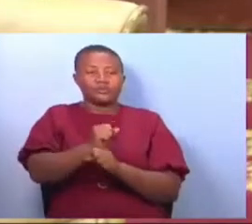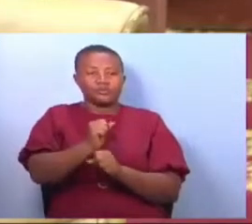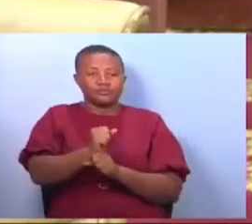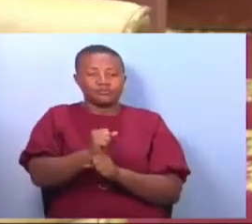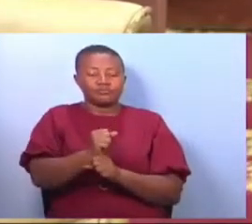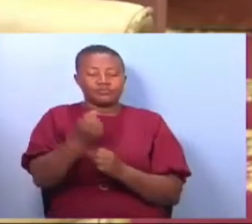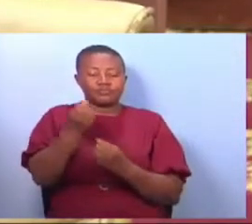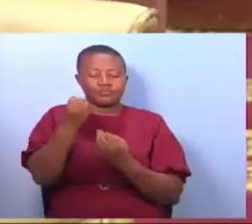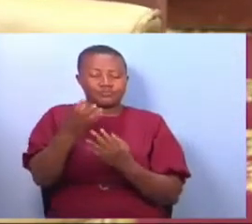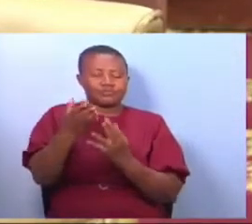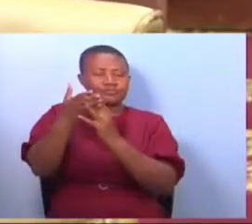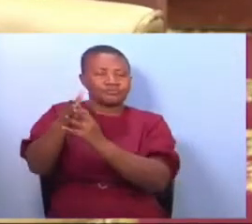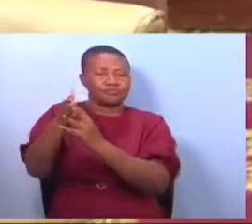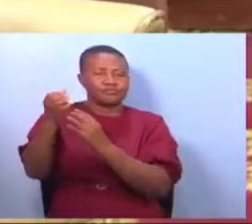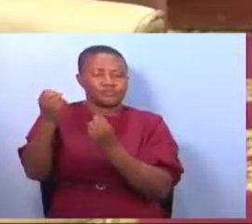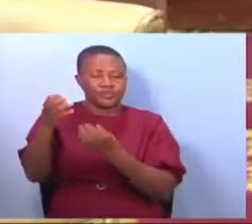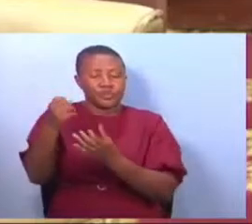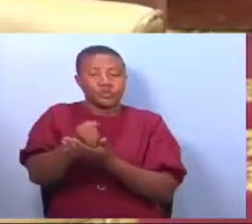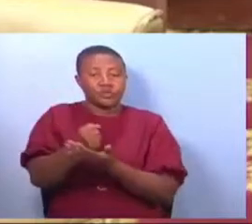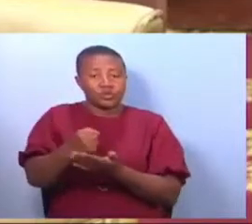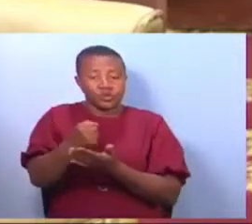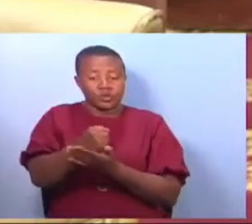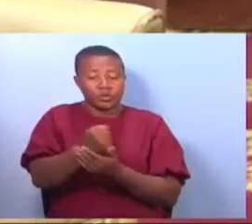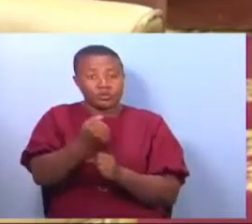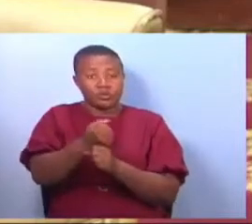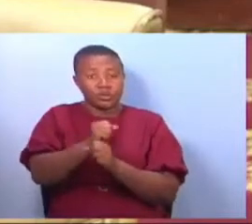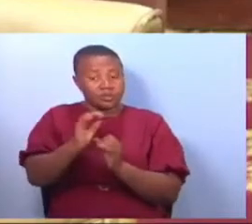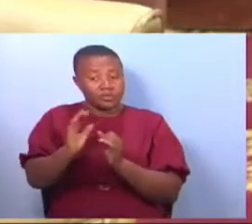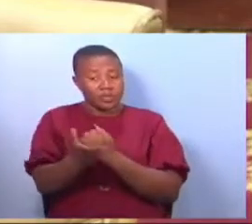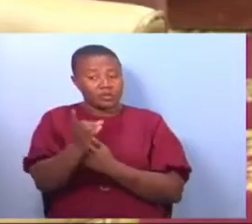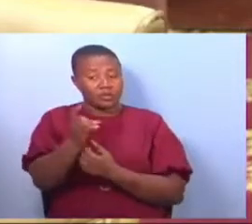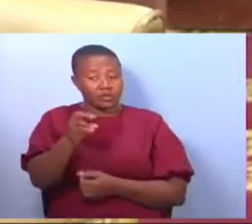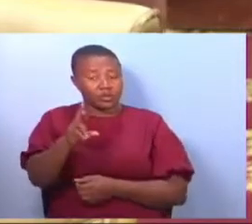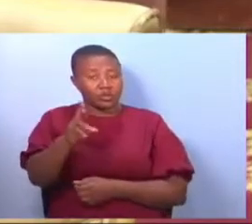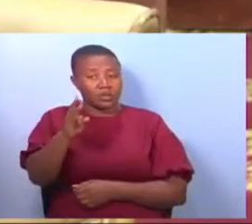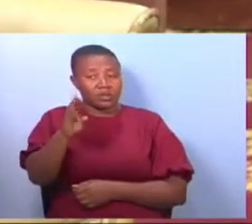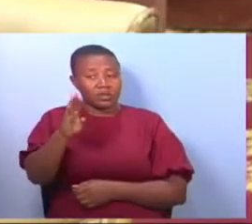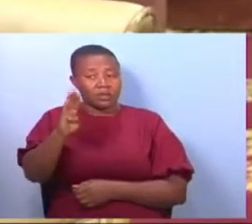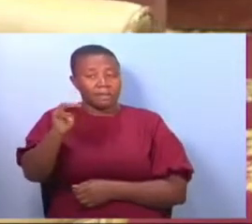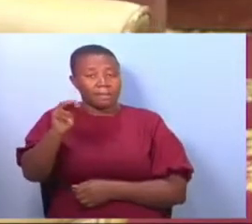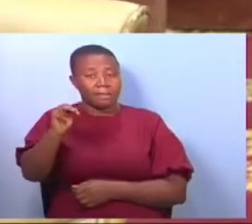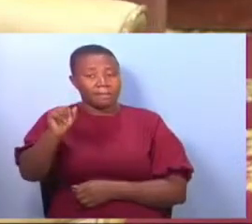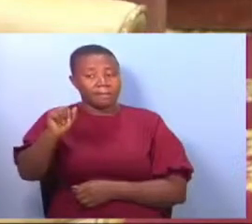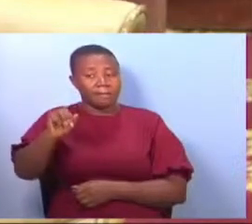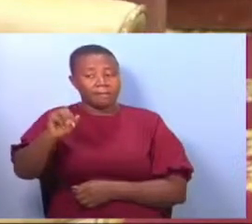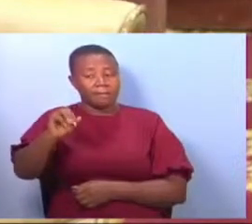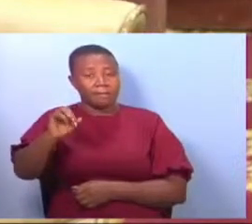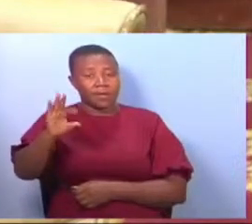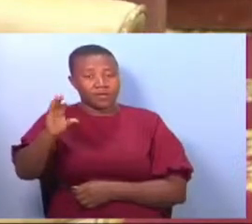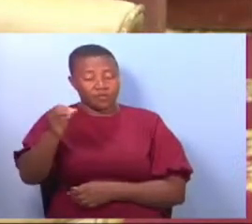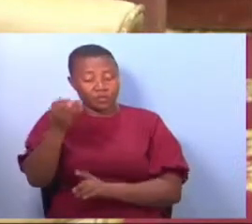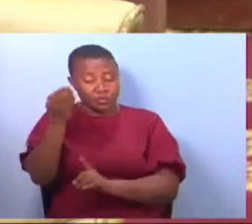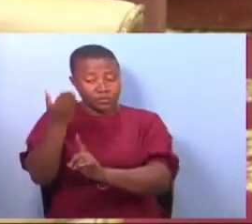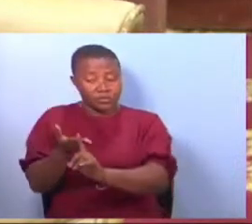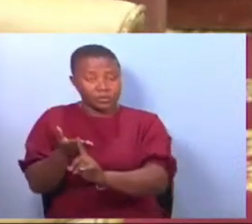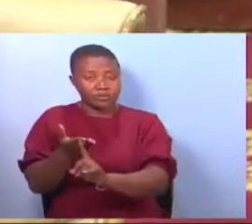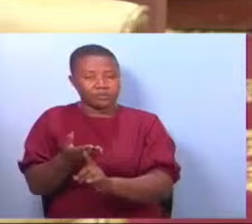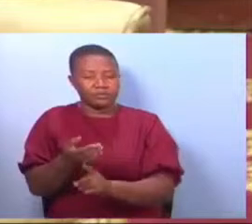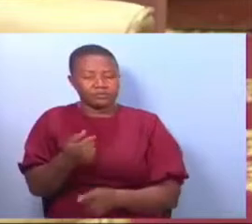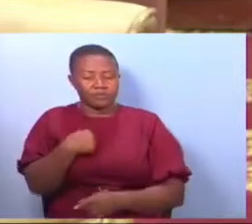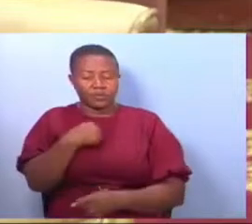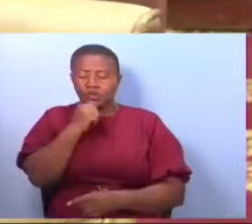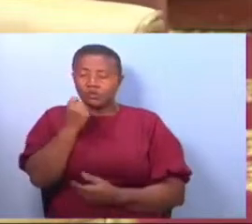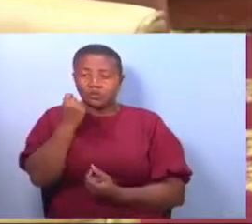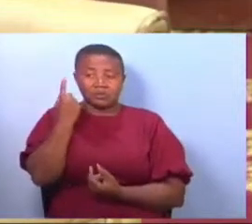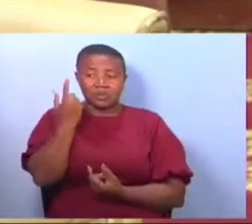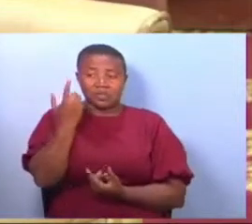Mafo. And today I am not surprised that he has attained that height he has attained. The